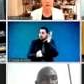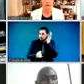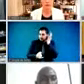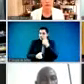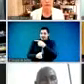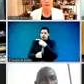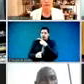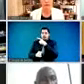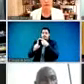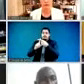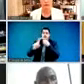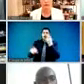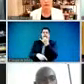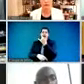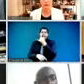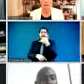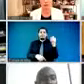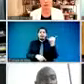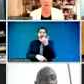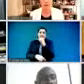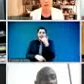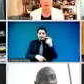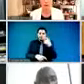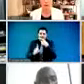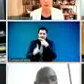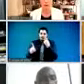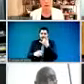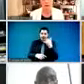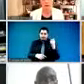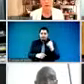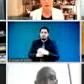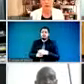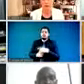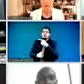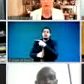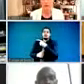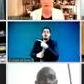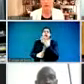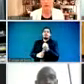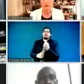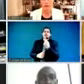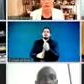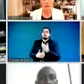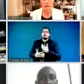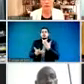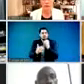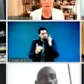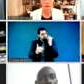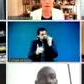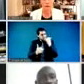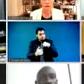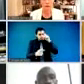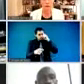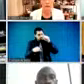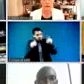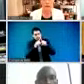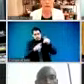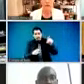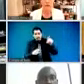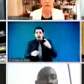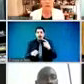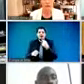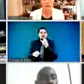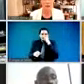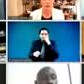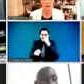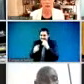and becoming as agencies that bring out the voices of the communities. Because if you're a female journalist, it does not only bring out the voice of women, she brings out the